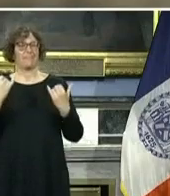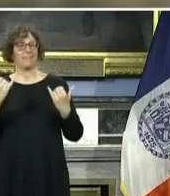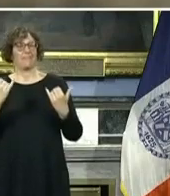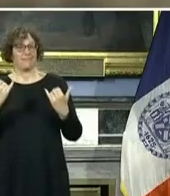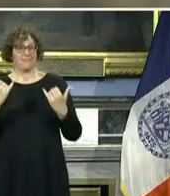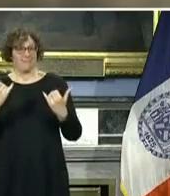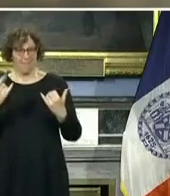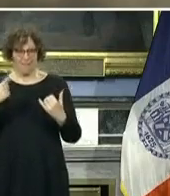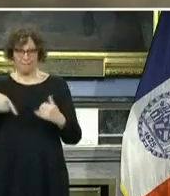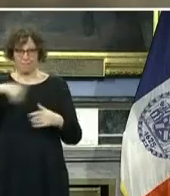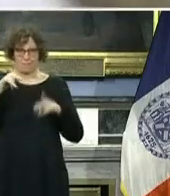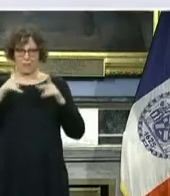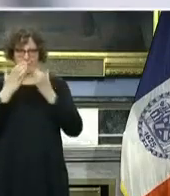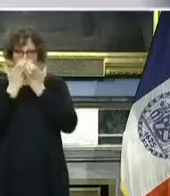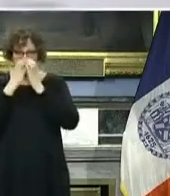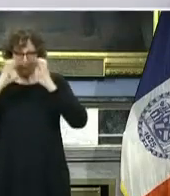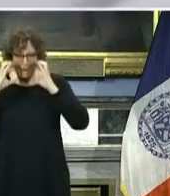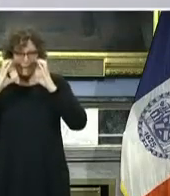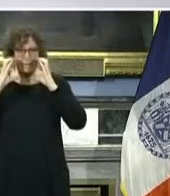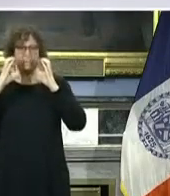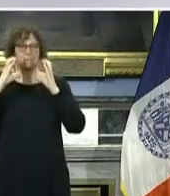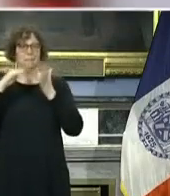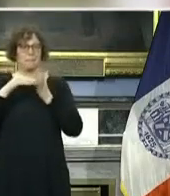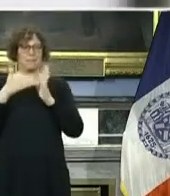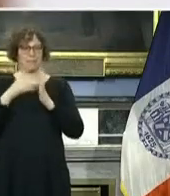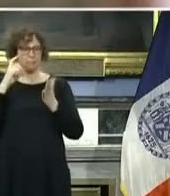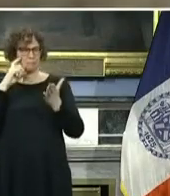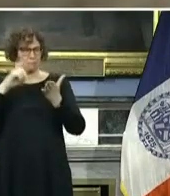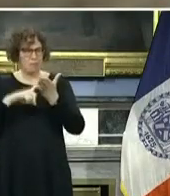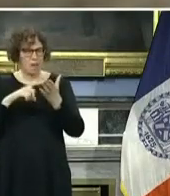looking around, it's nice to see. Sorry, I have to read off a paper here.